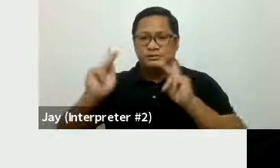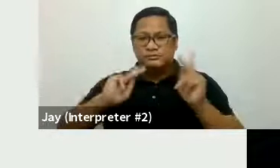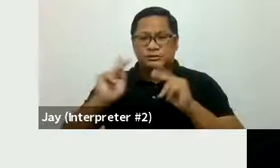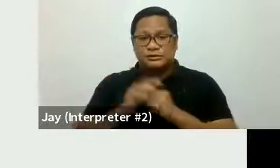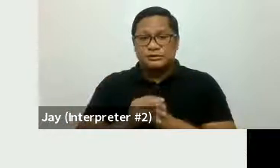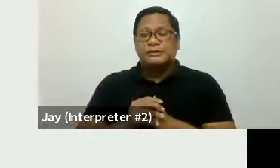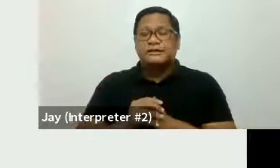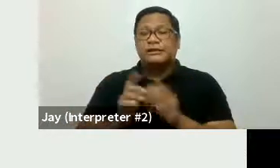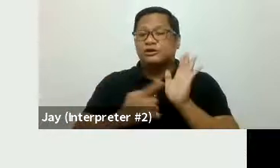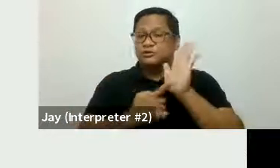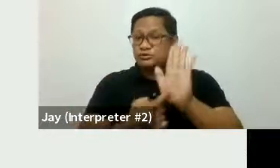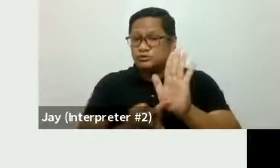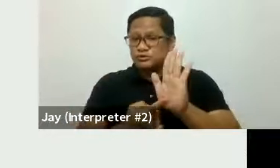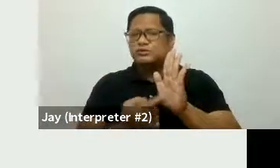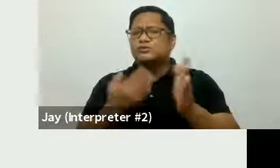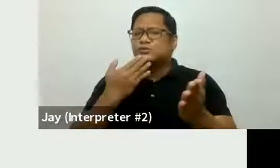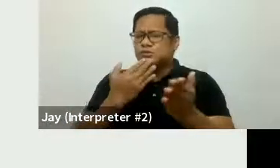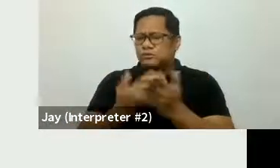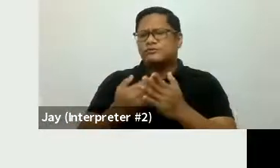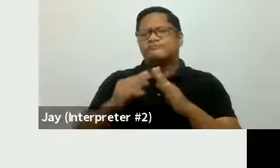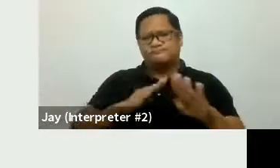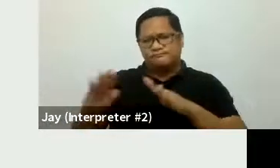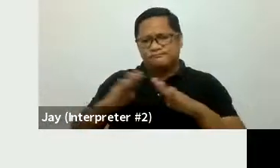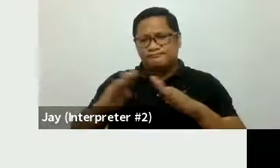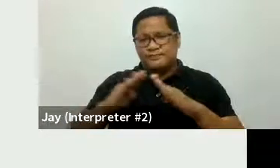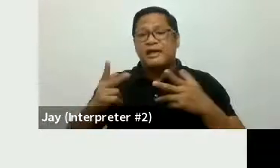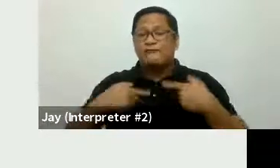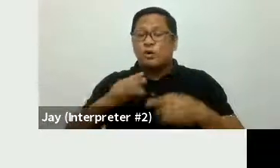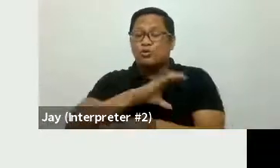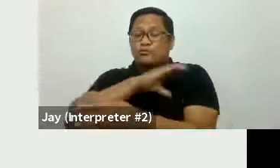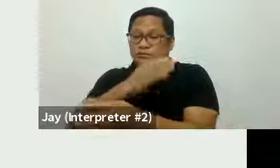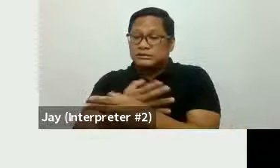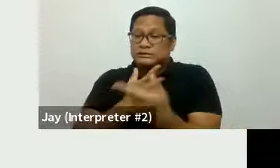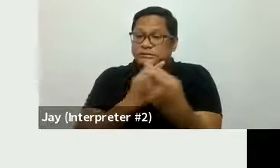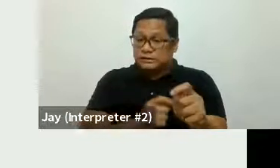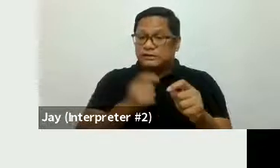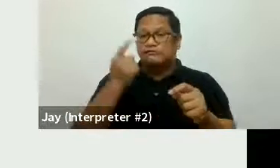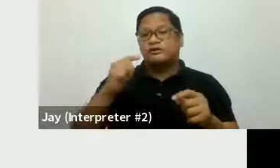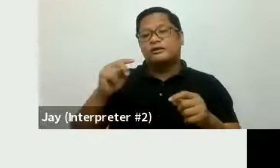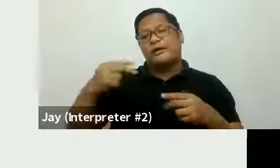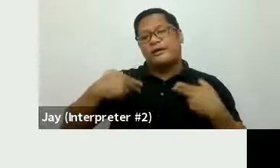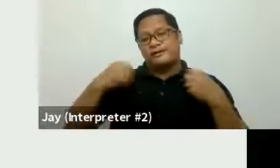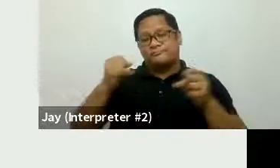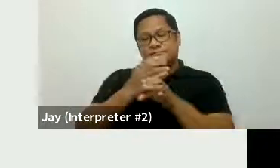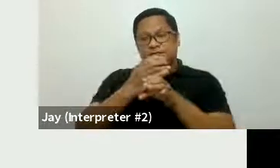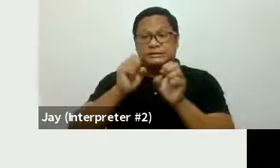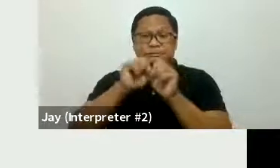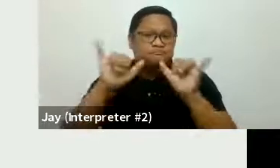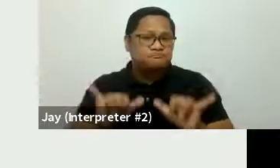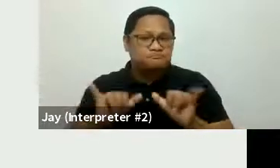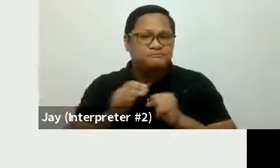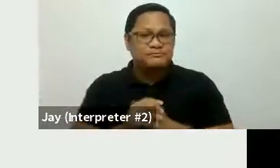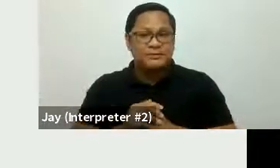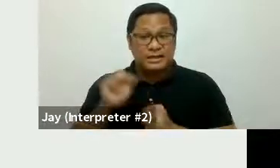really exhibit good health-seeking behavior and have confidence and trust in the health system. Both of these are, of